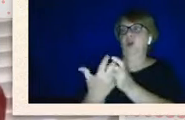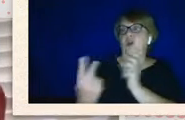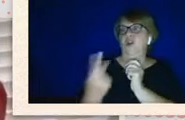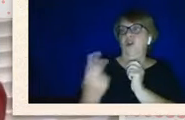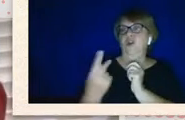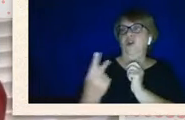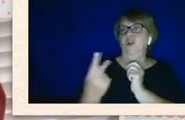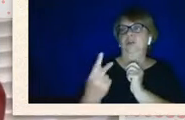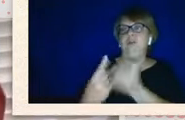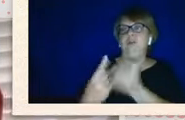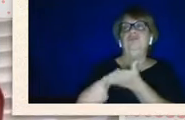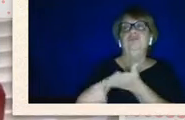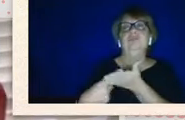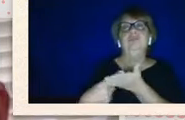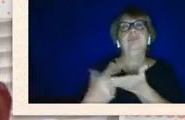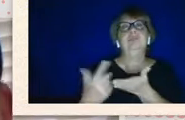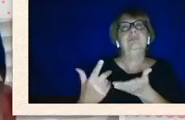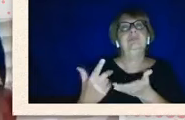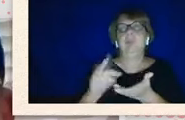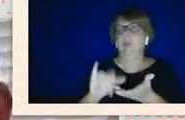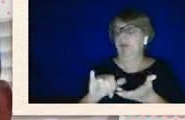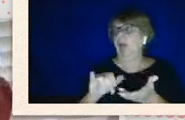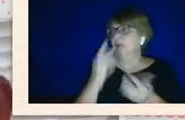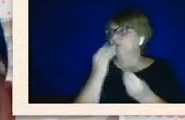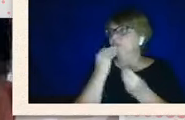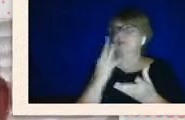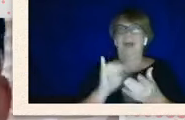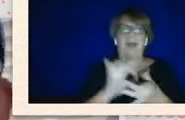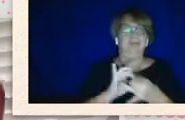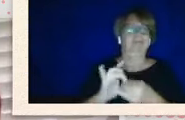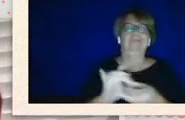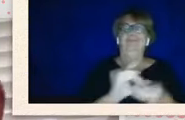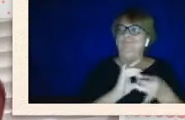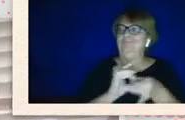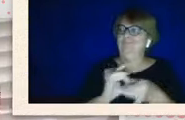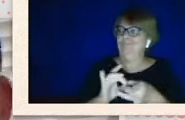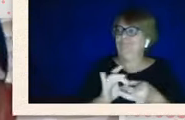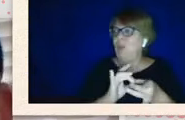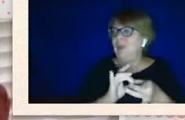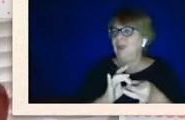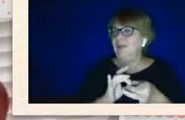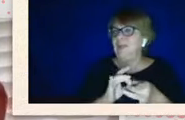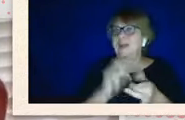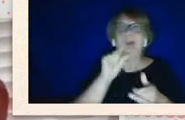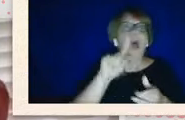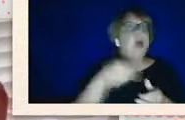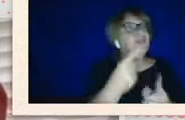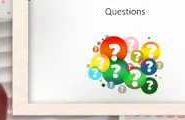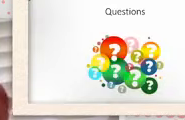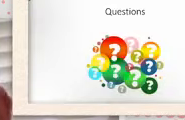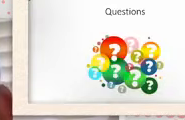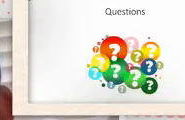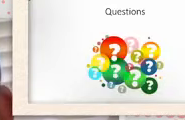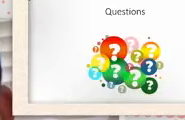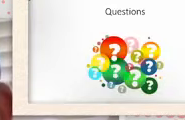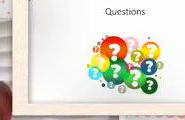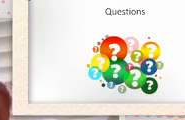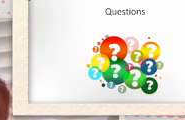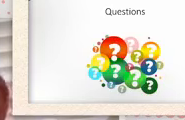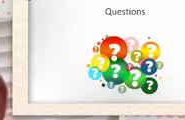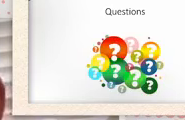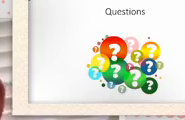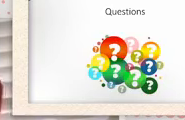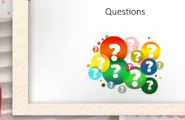again is like a beautiful part of our coalition, right? Like not just, hey, what Tony thinks or hey, what Debbie thinks, you know, sort of like having a broad